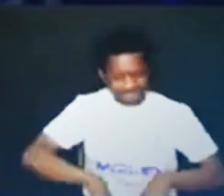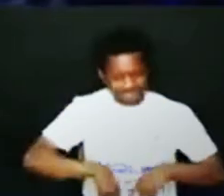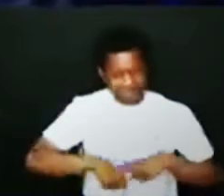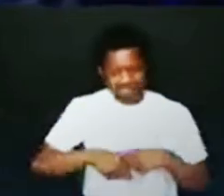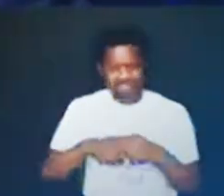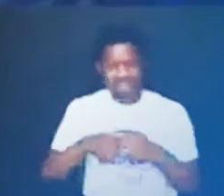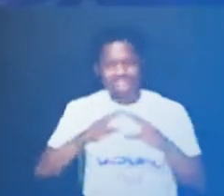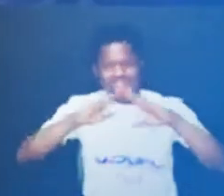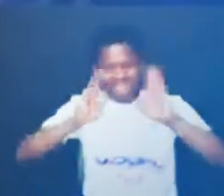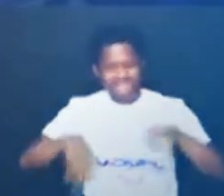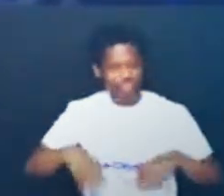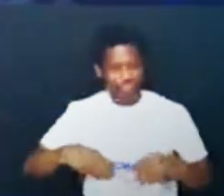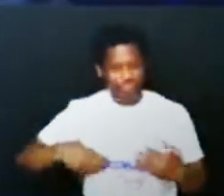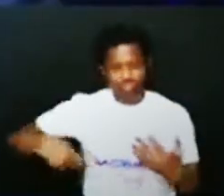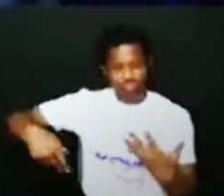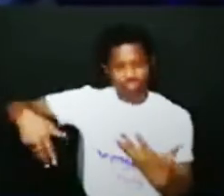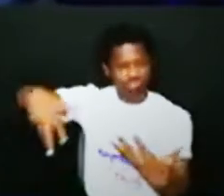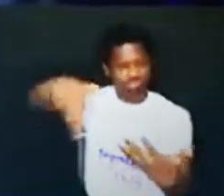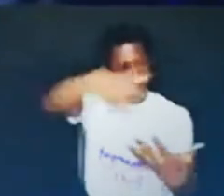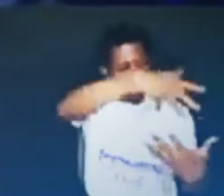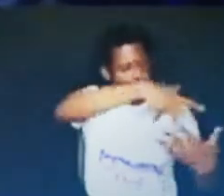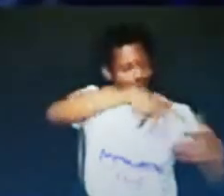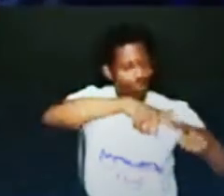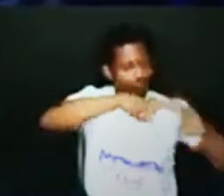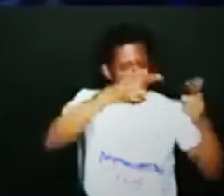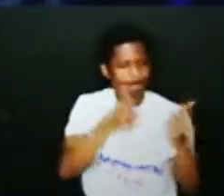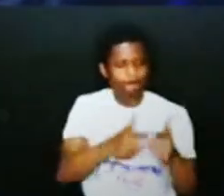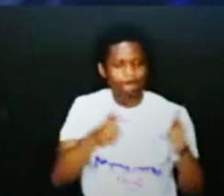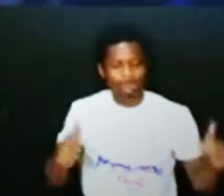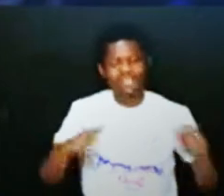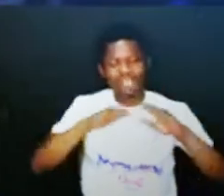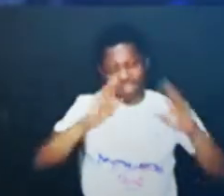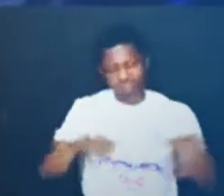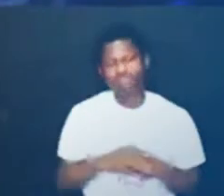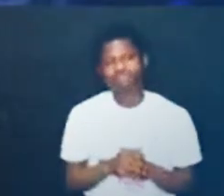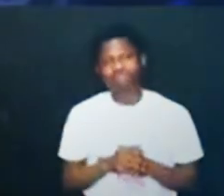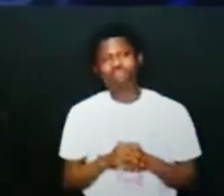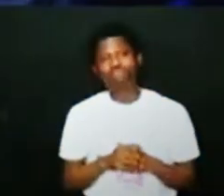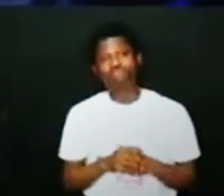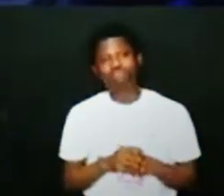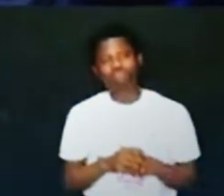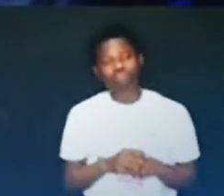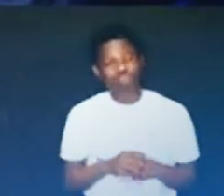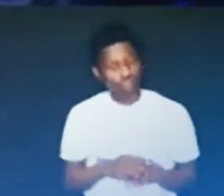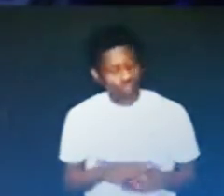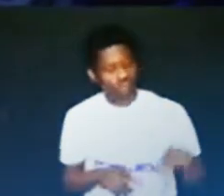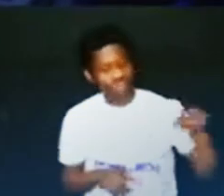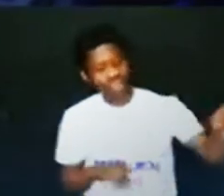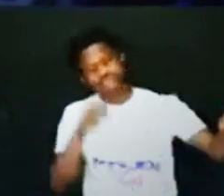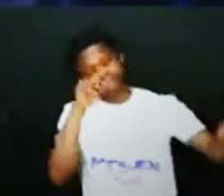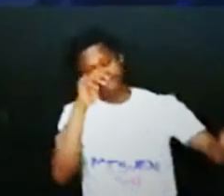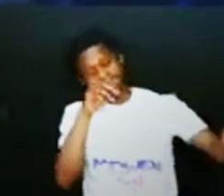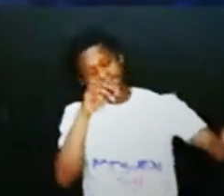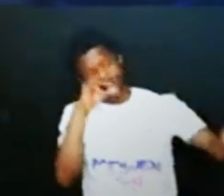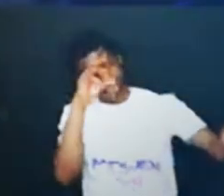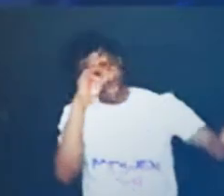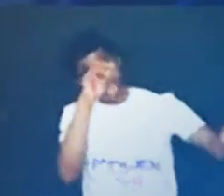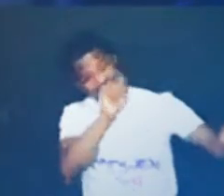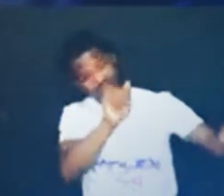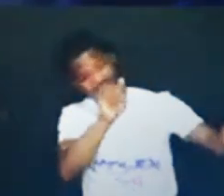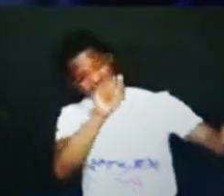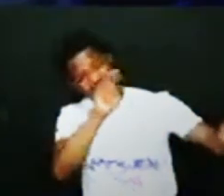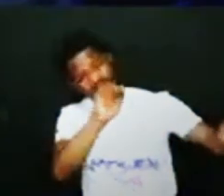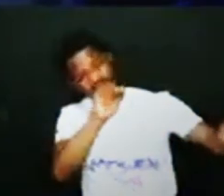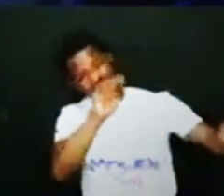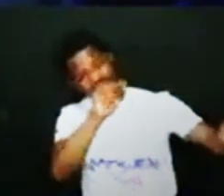ifikromo. Amnon is supposed to be the big brother, the heir to the throne of Israel. Amnon, no, you